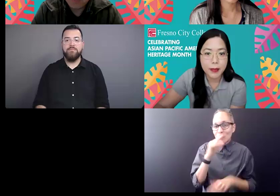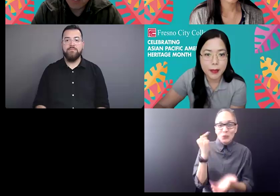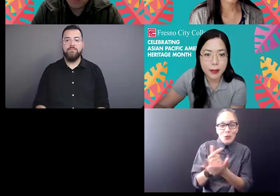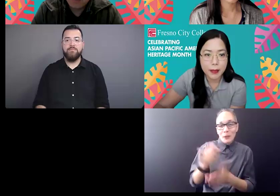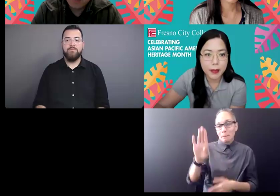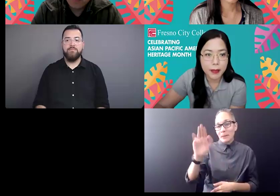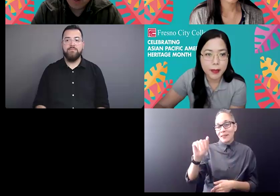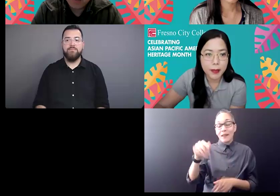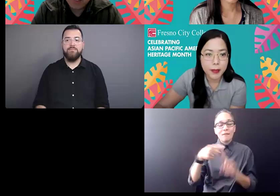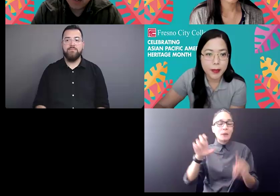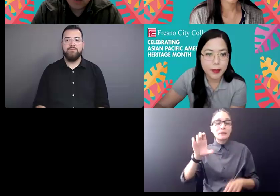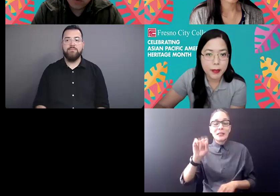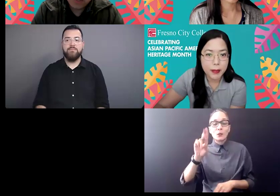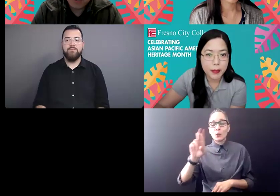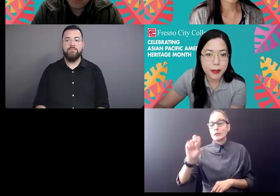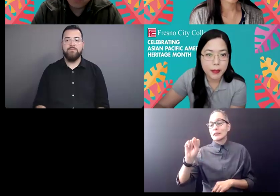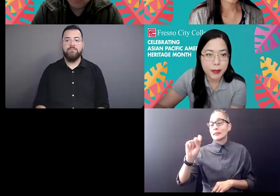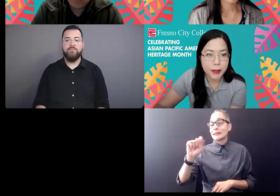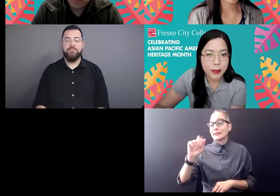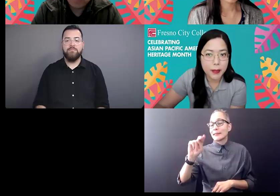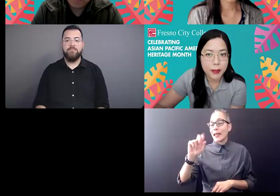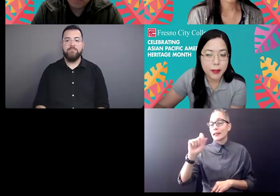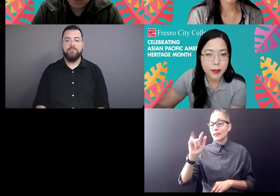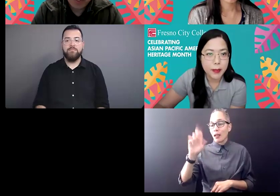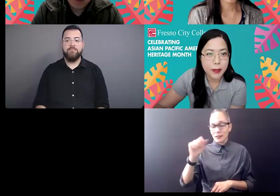at CSU Stan, where I decided to take on